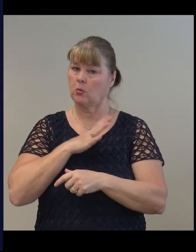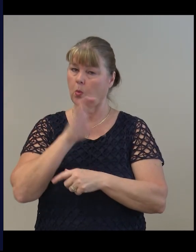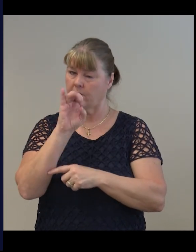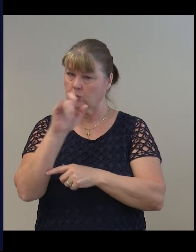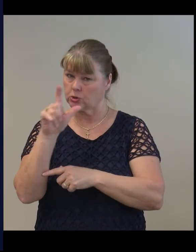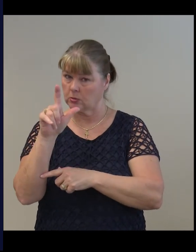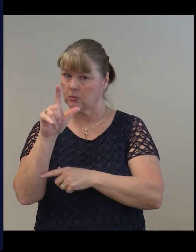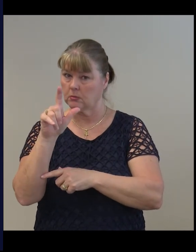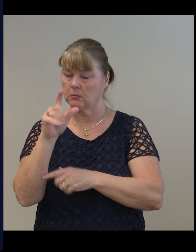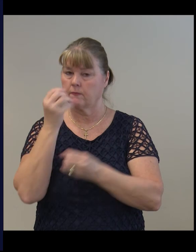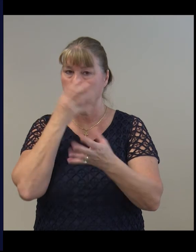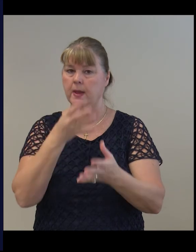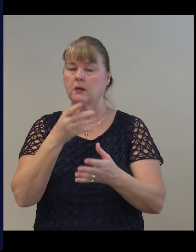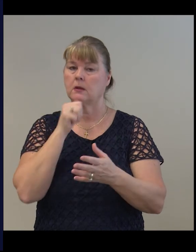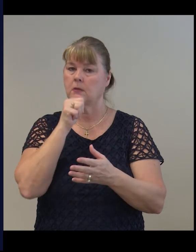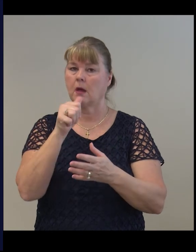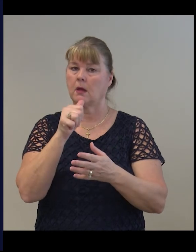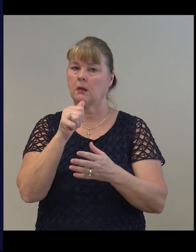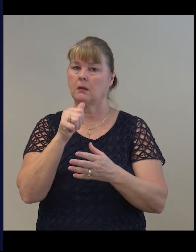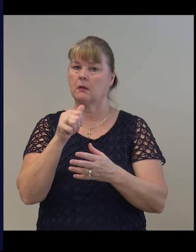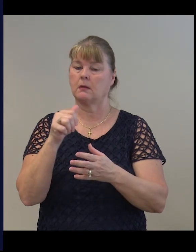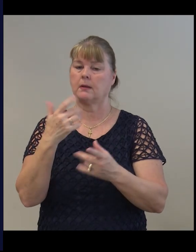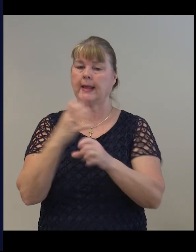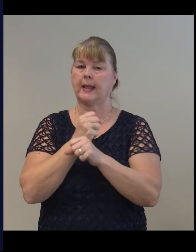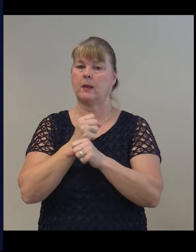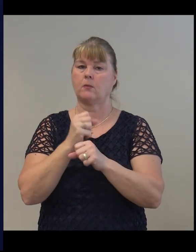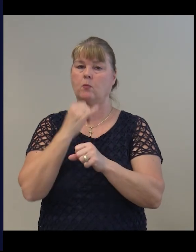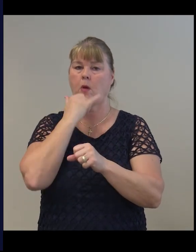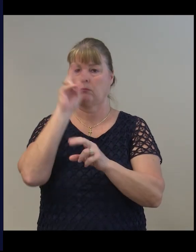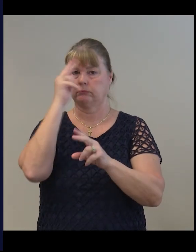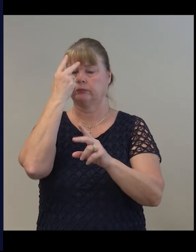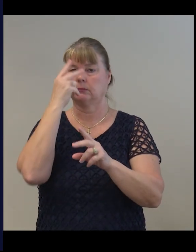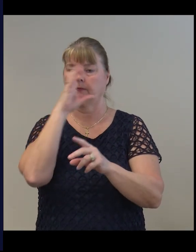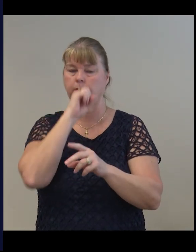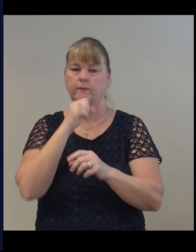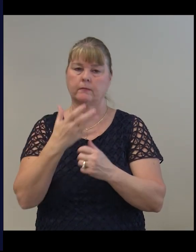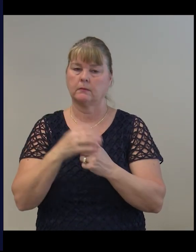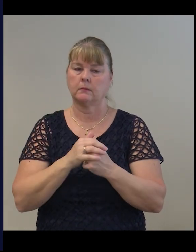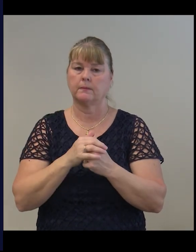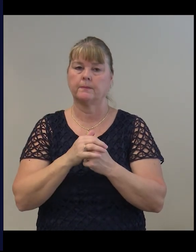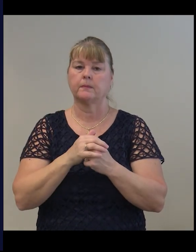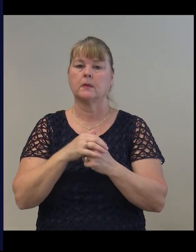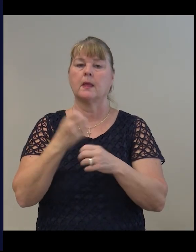sources of information, again, and not sharing misinformation. You